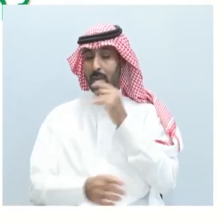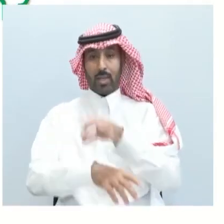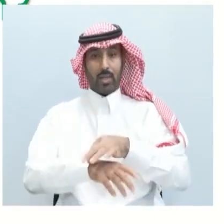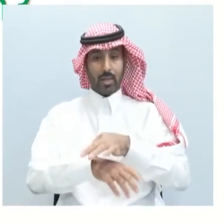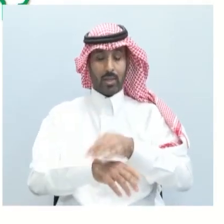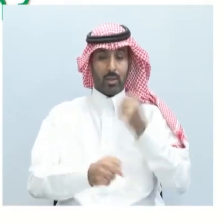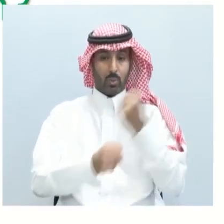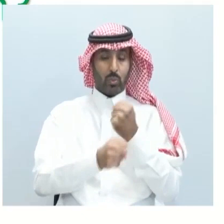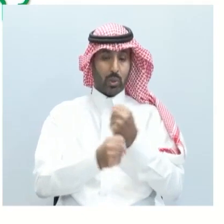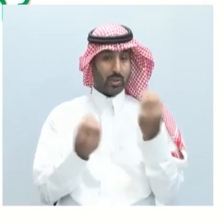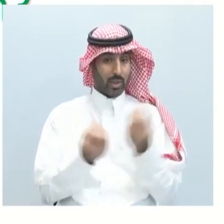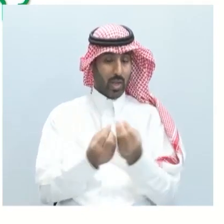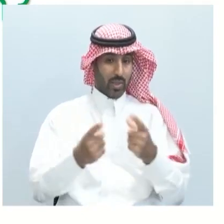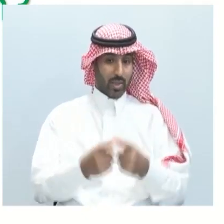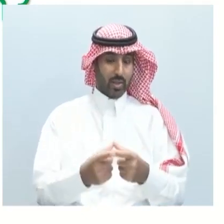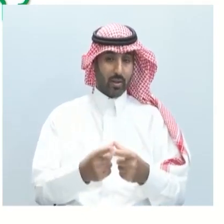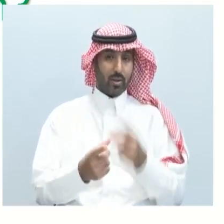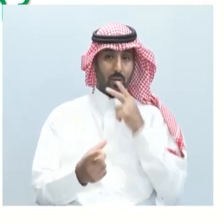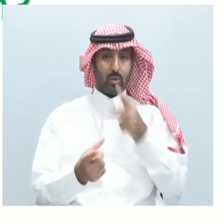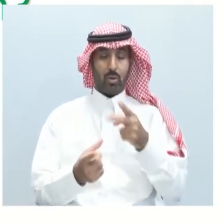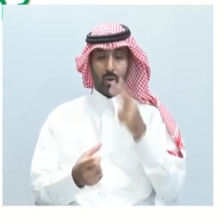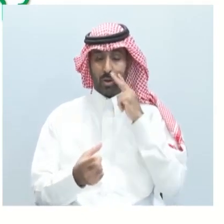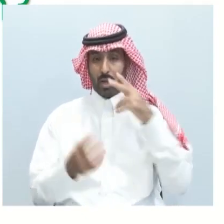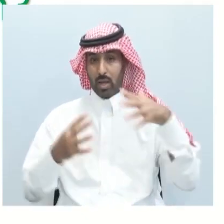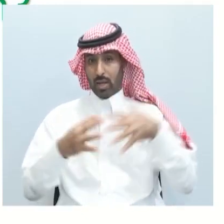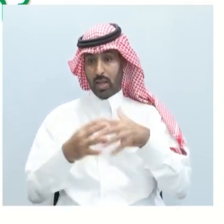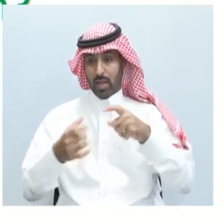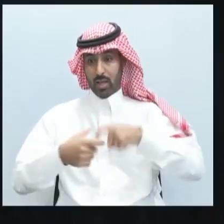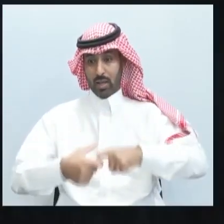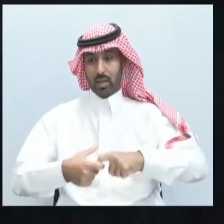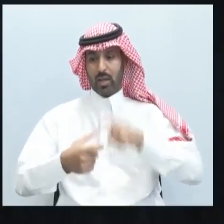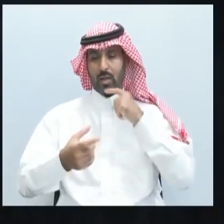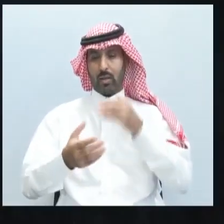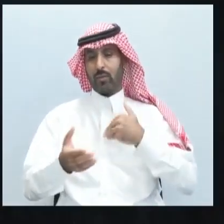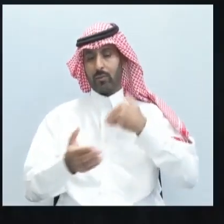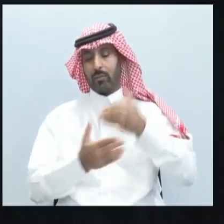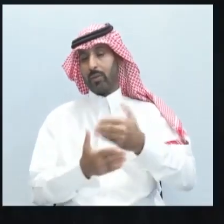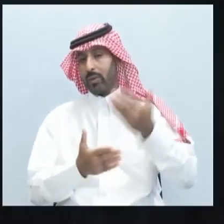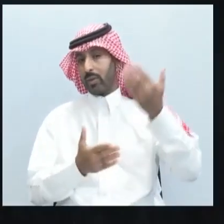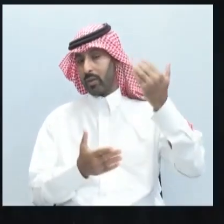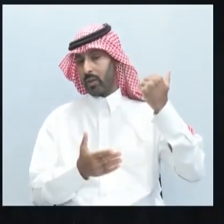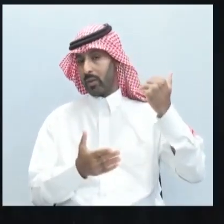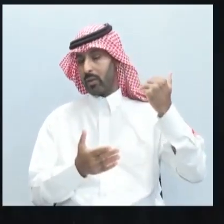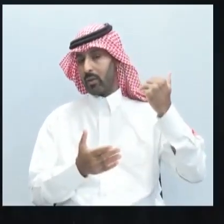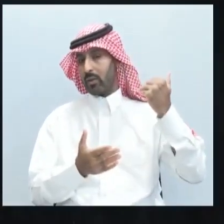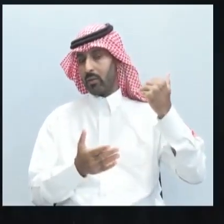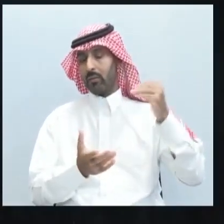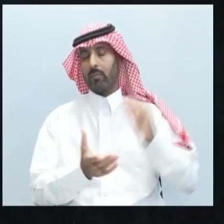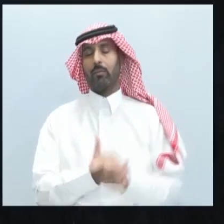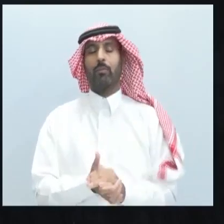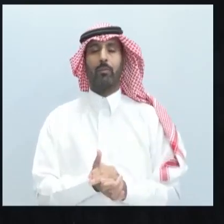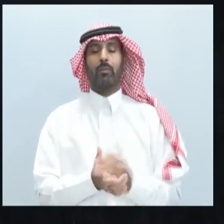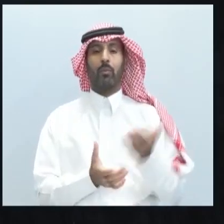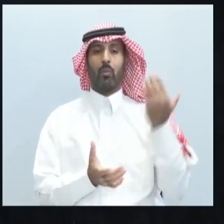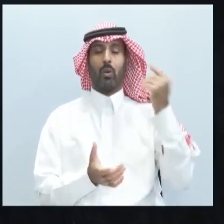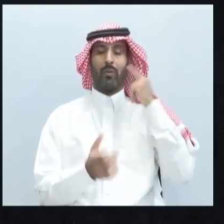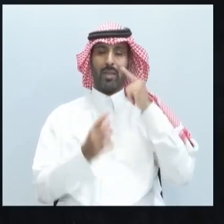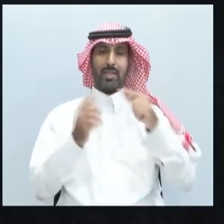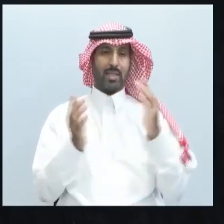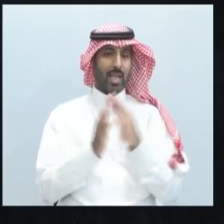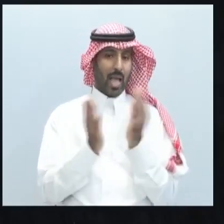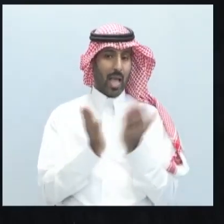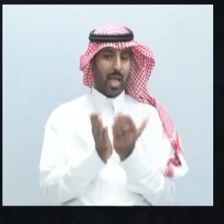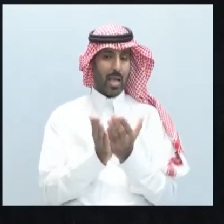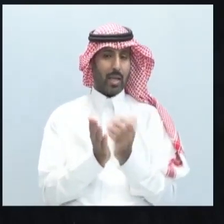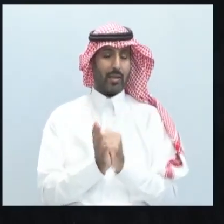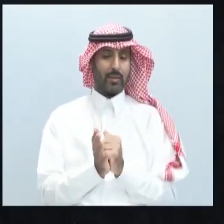they work together, we are going to connect again, and we are going to go a little bit outside the classroom here,